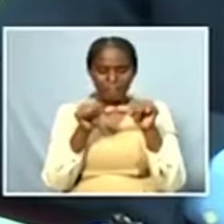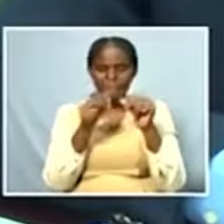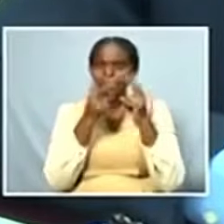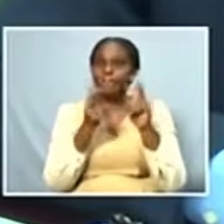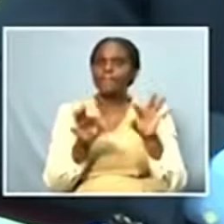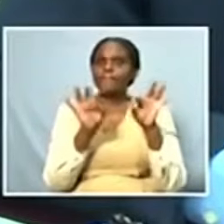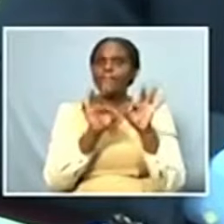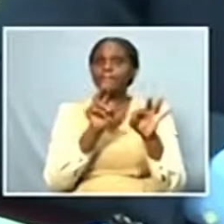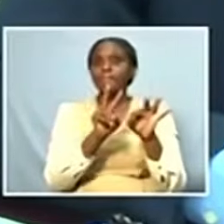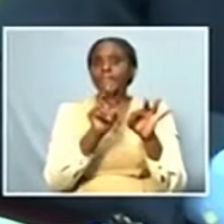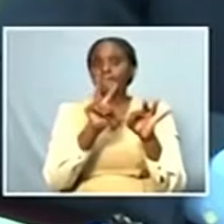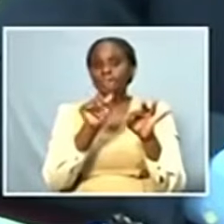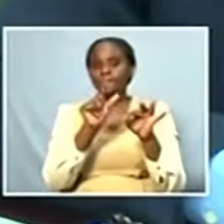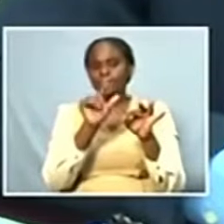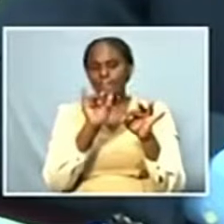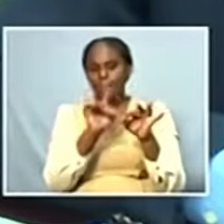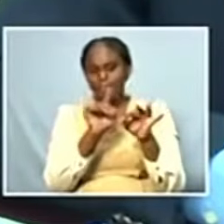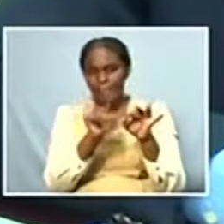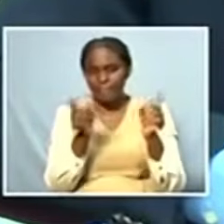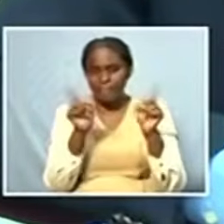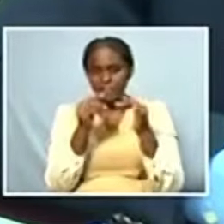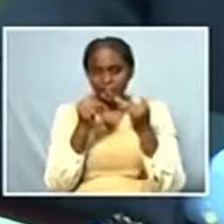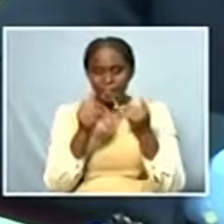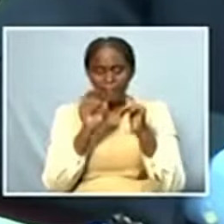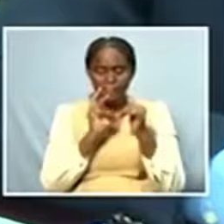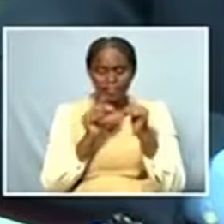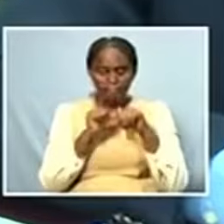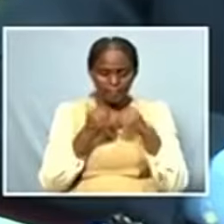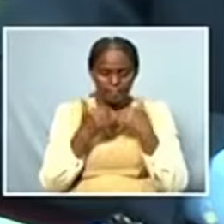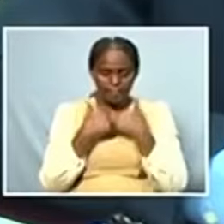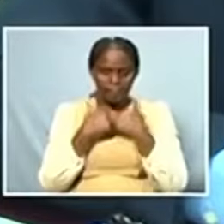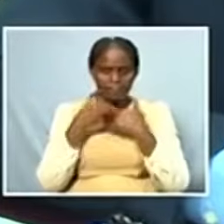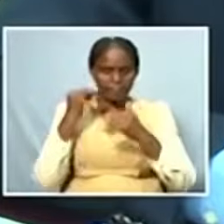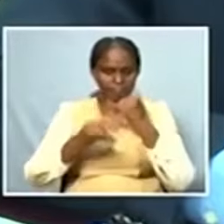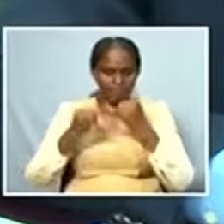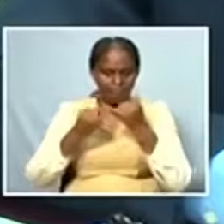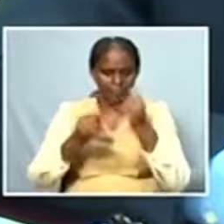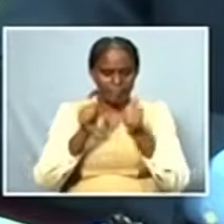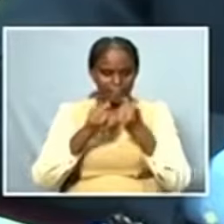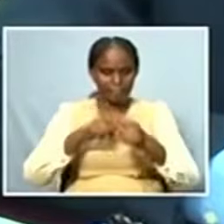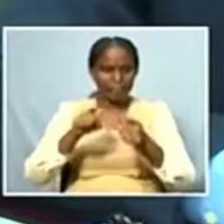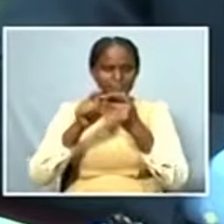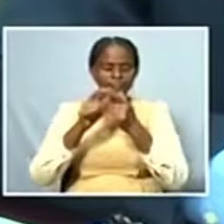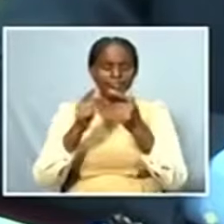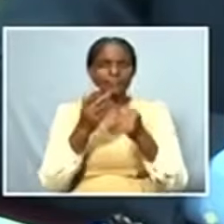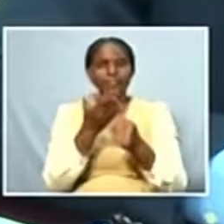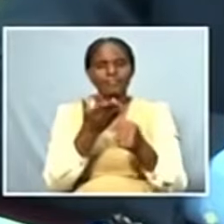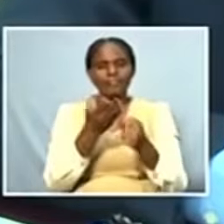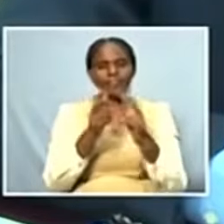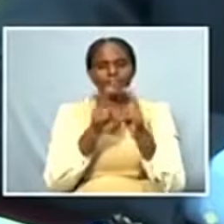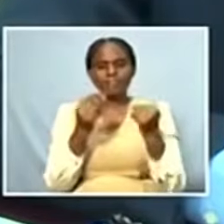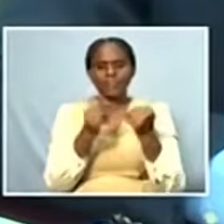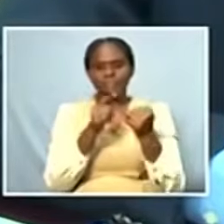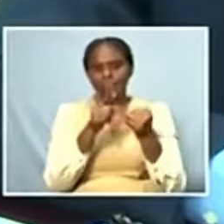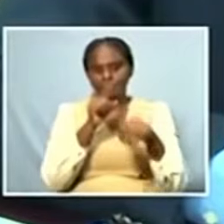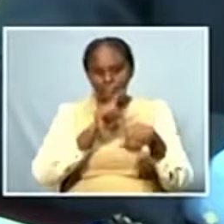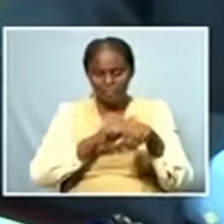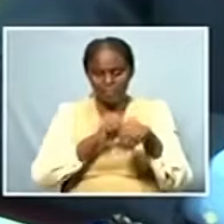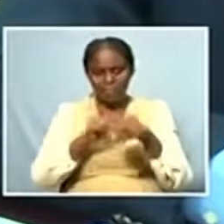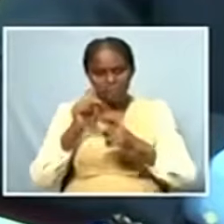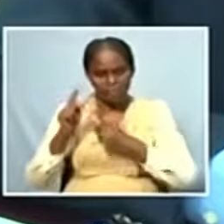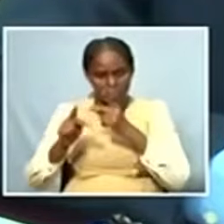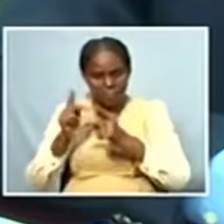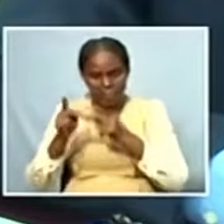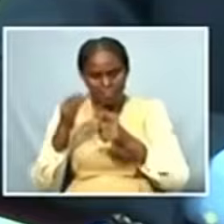valid. And that's when now we ended up with this challenge. So it was during that process